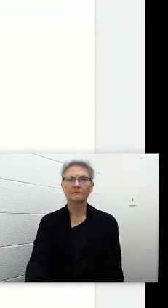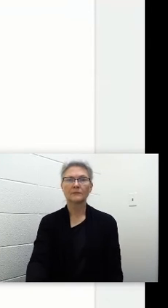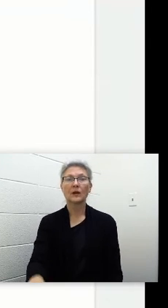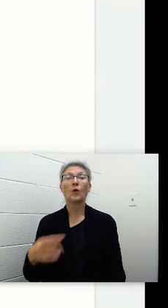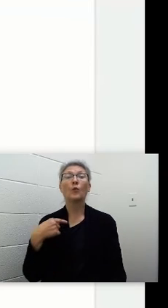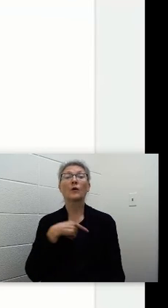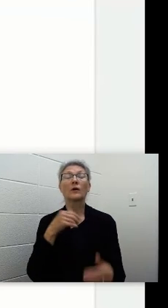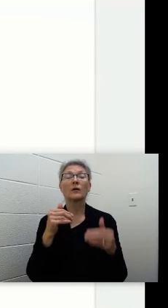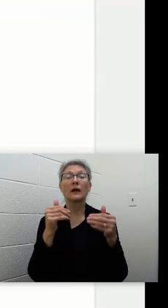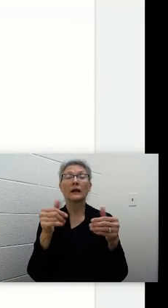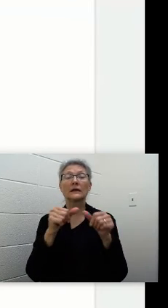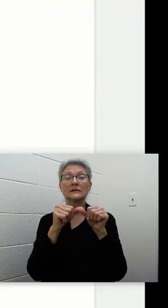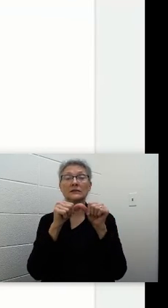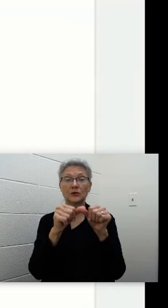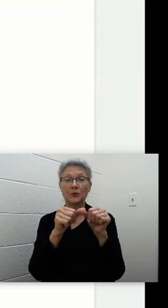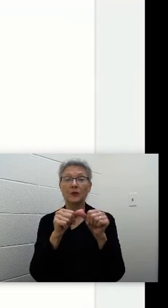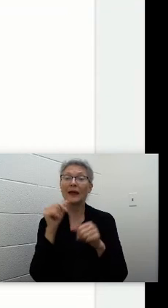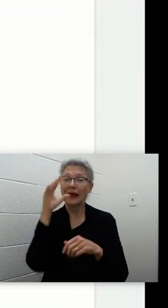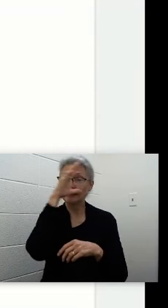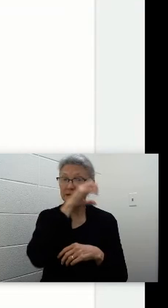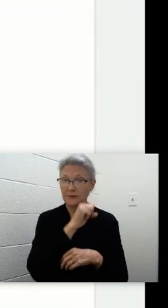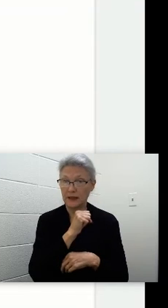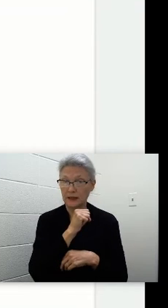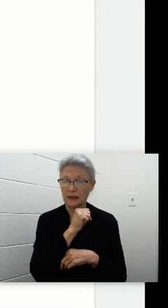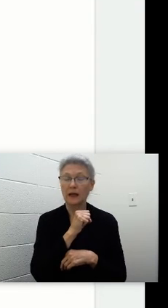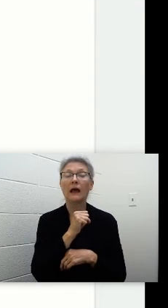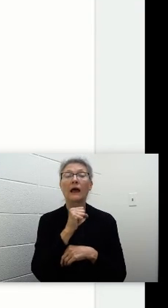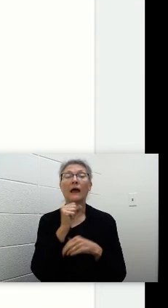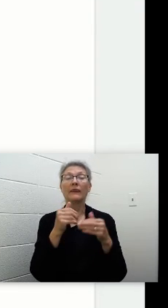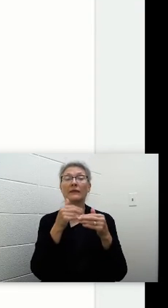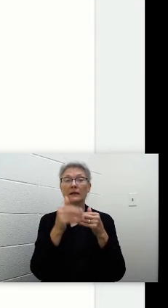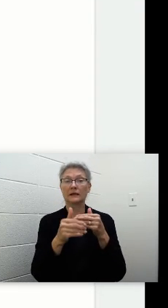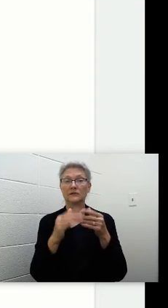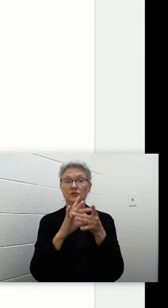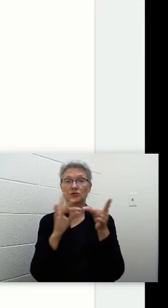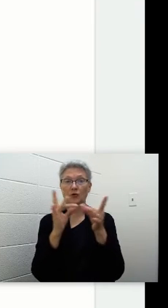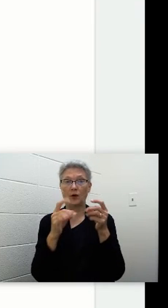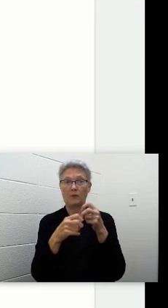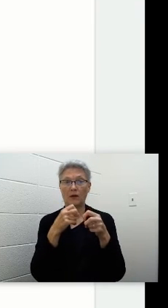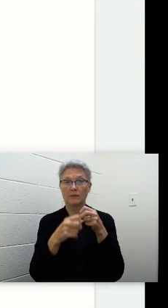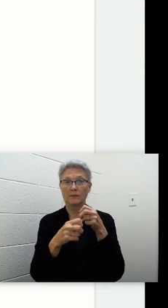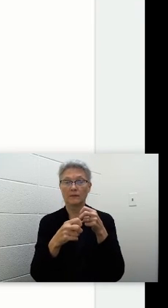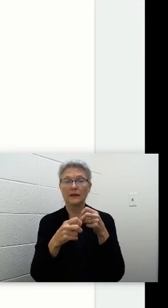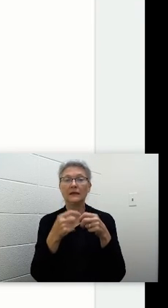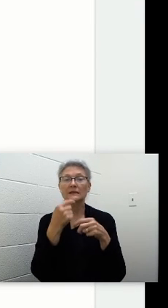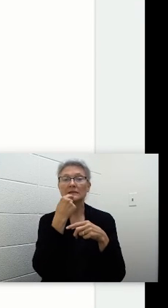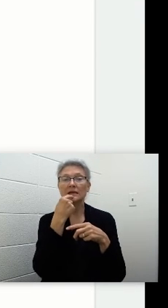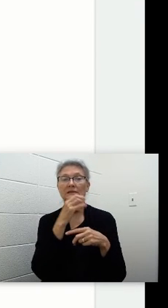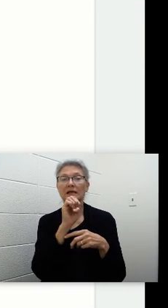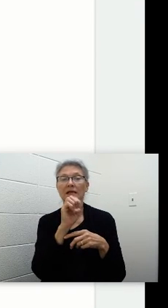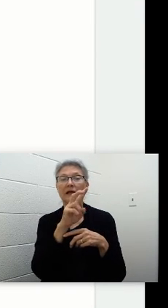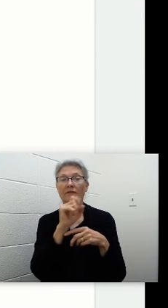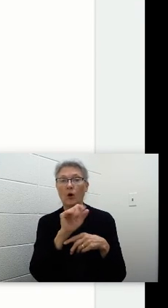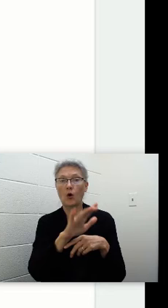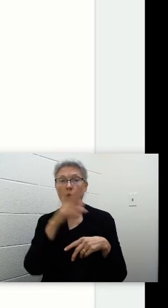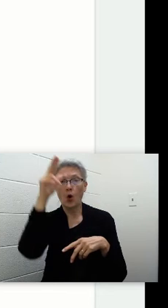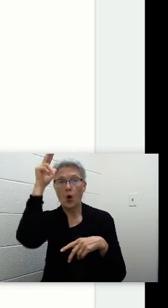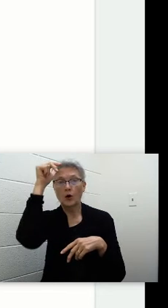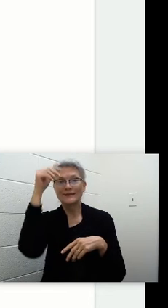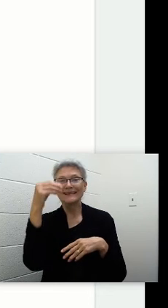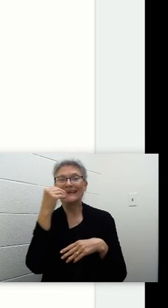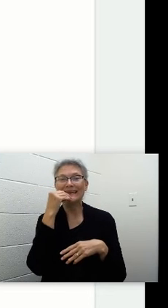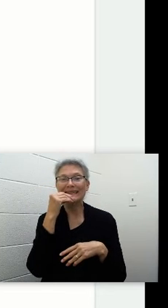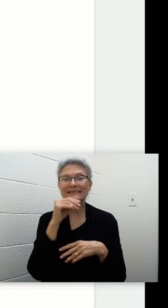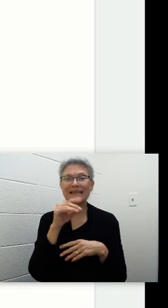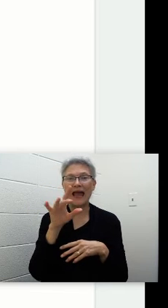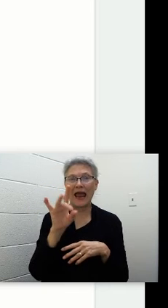going to go ahead and continue with our estimating. This next word problem rings, Eva's horse eats 86